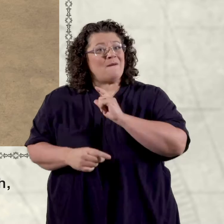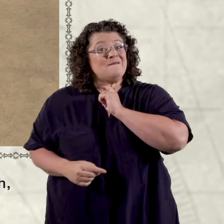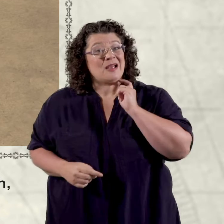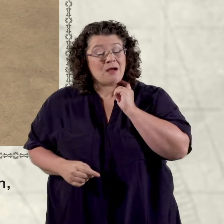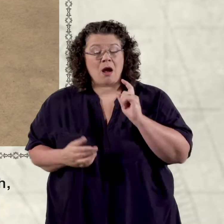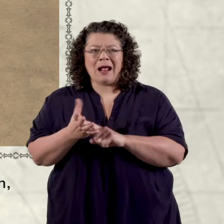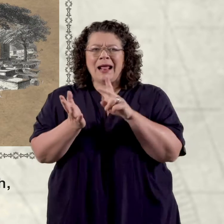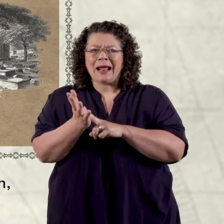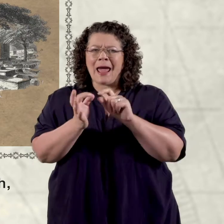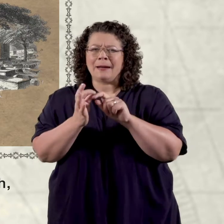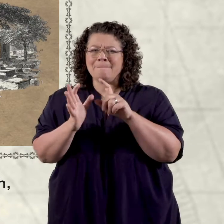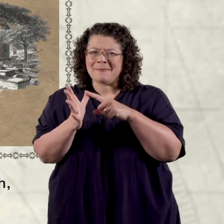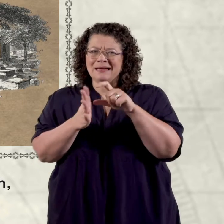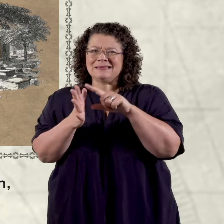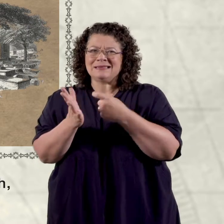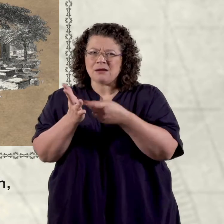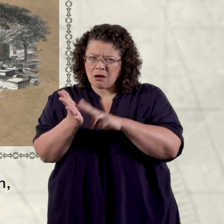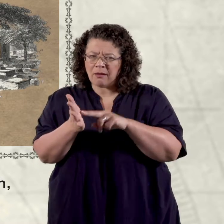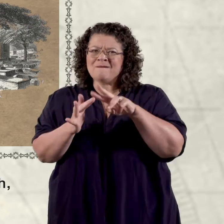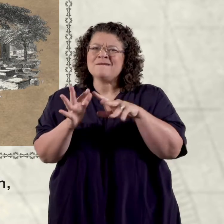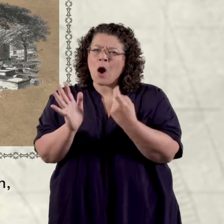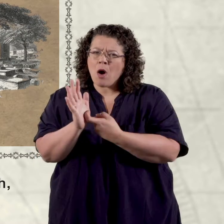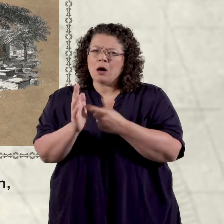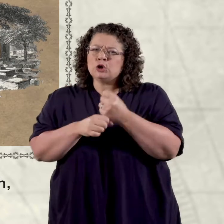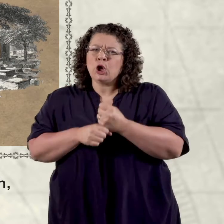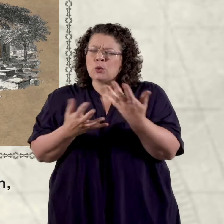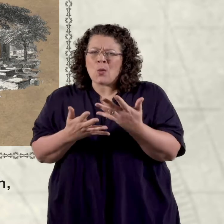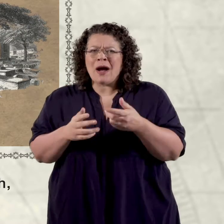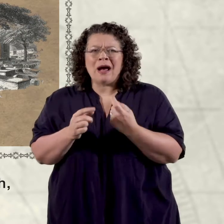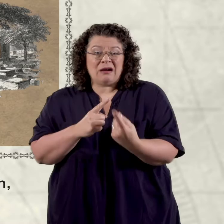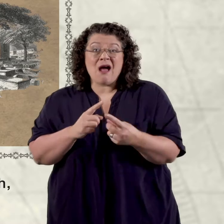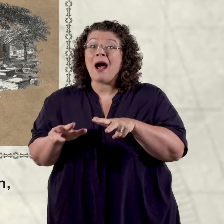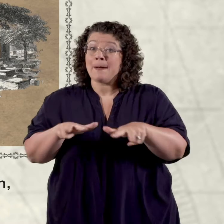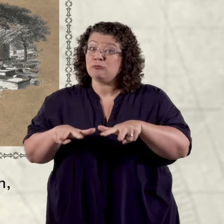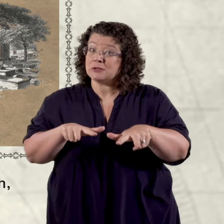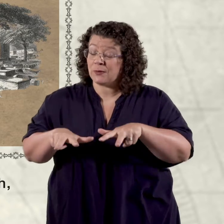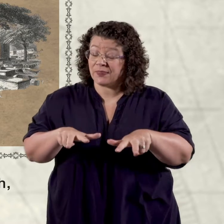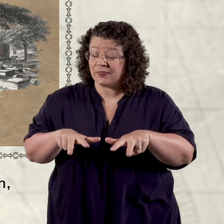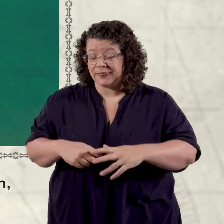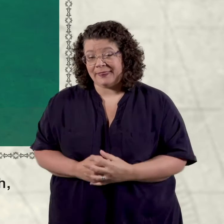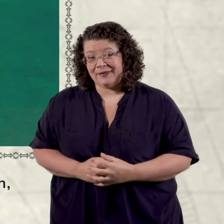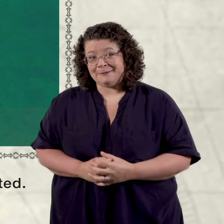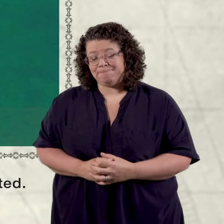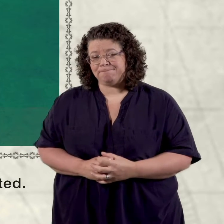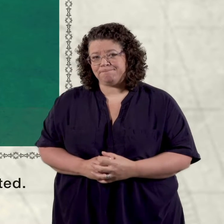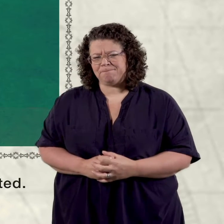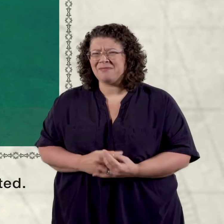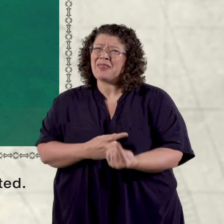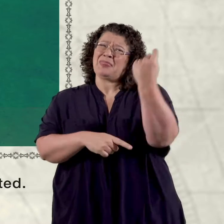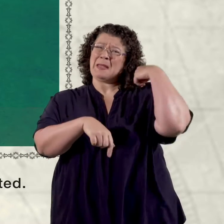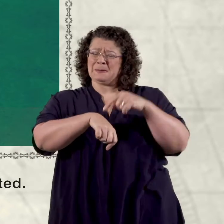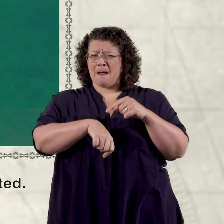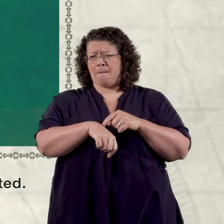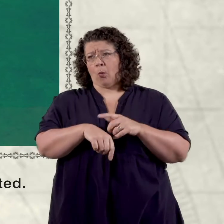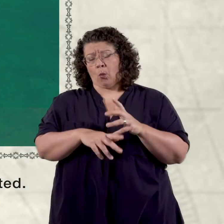a vicar of Llanbadarn Church near Aberystwyth. Religion at the time